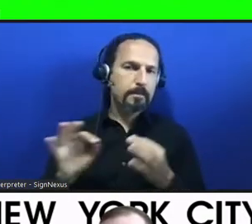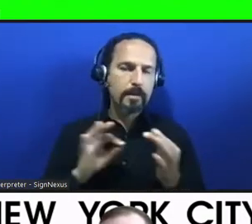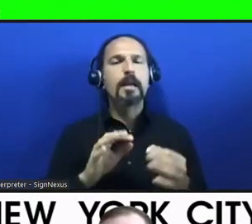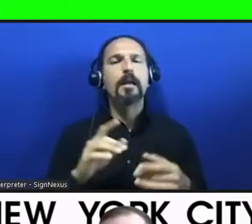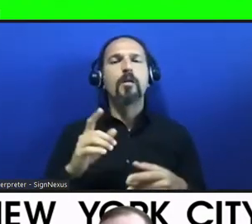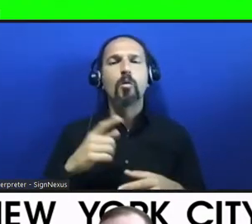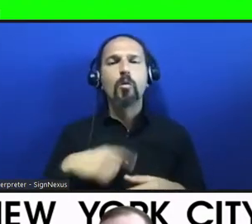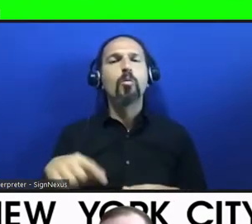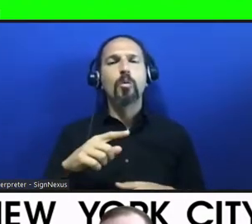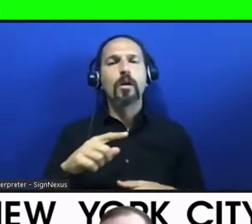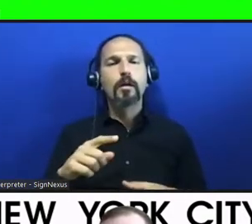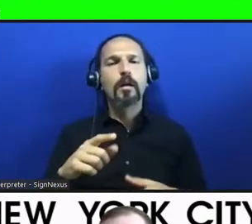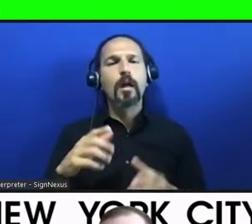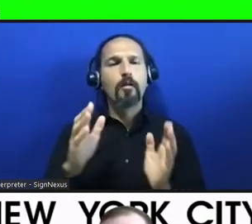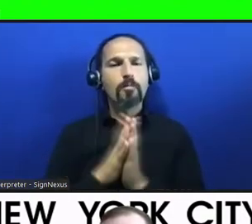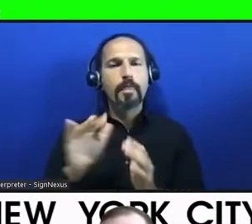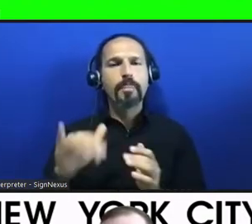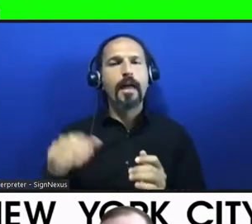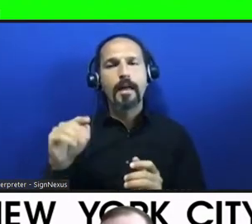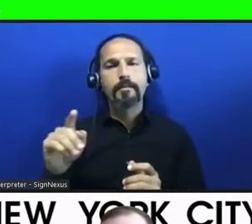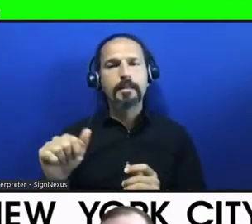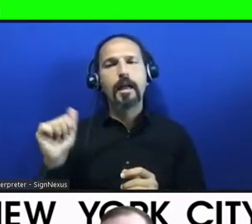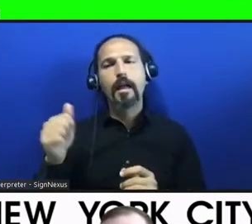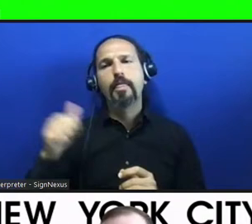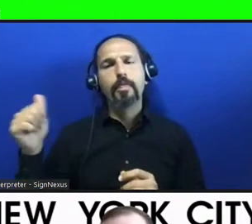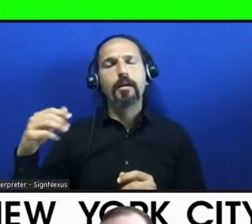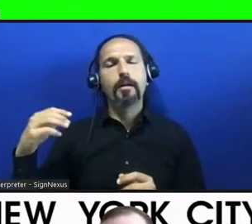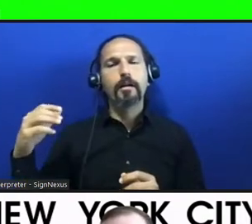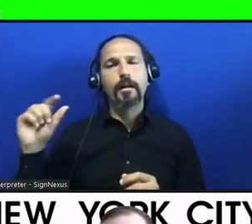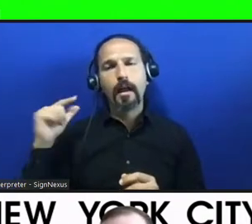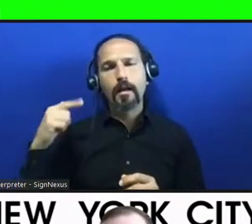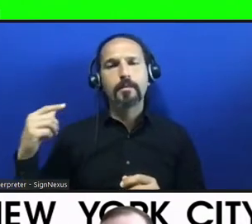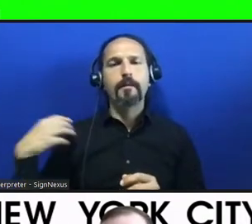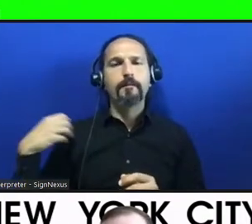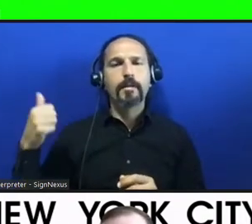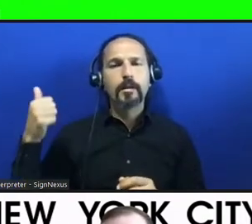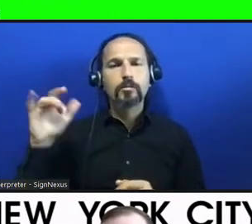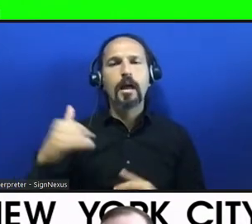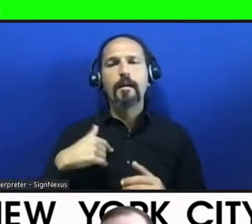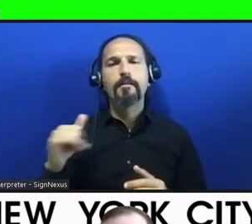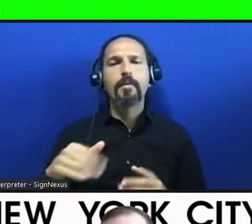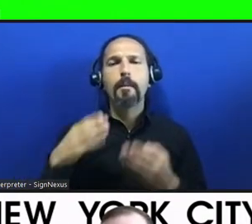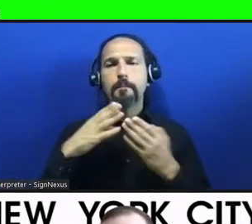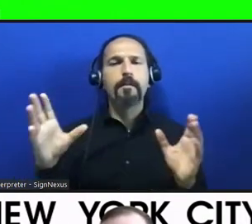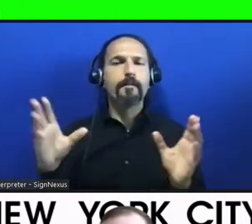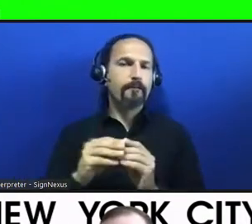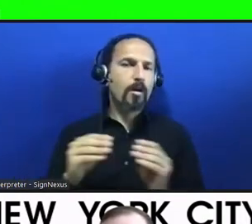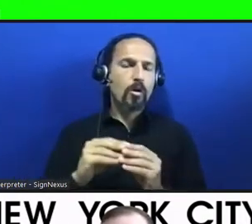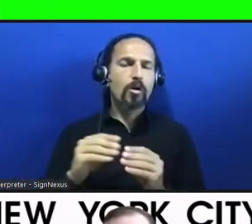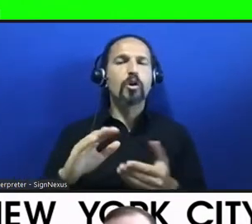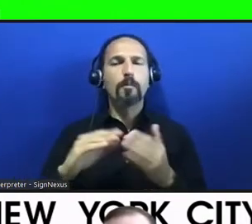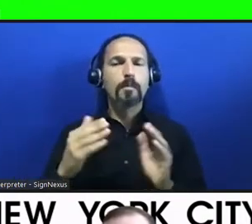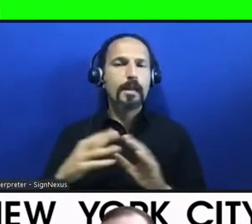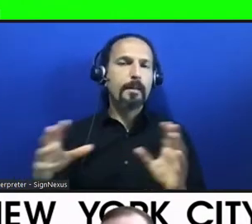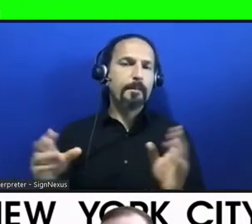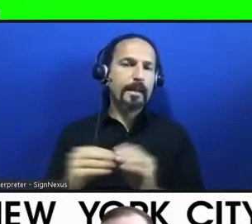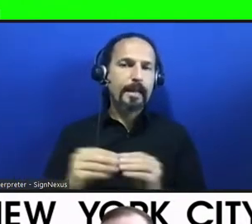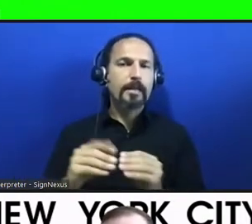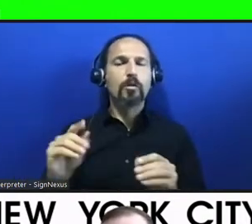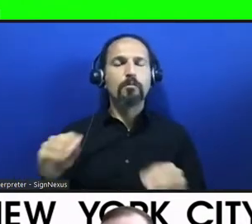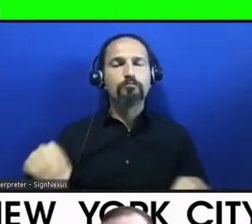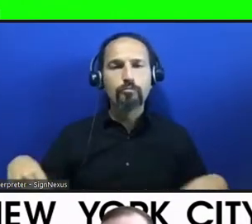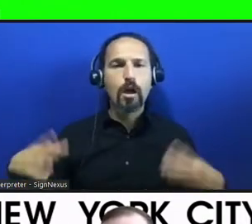we respectively request that the MTA and other government officials continue to hold public forums Community meetings to